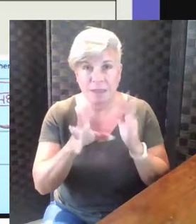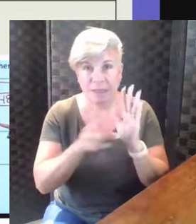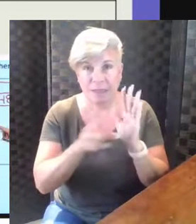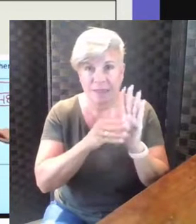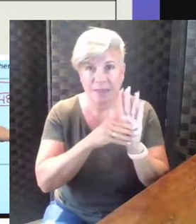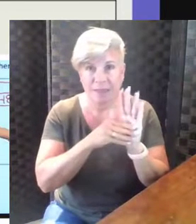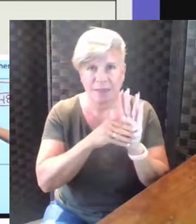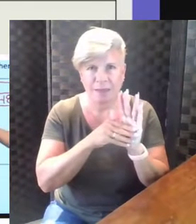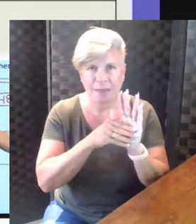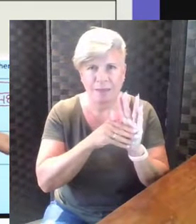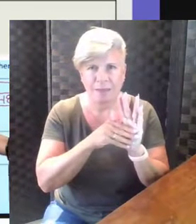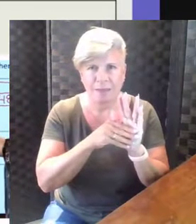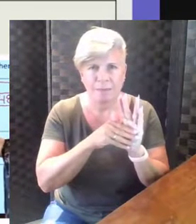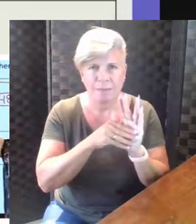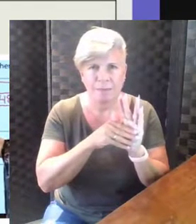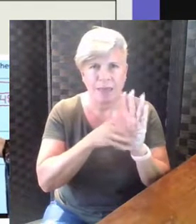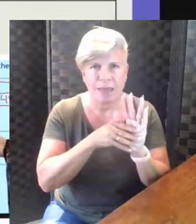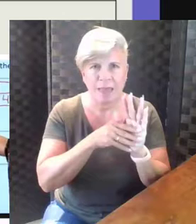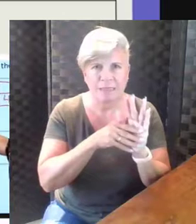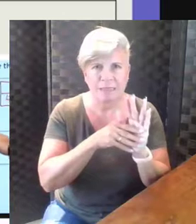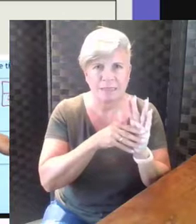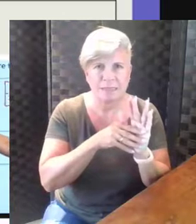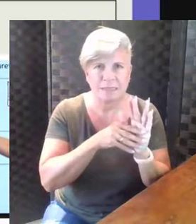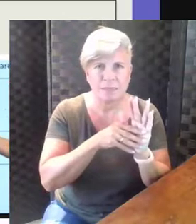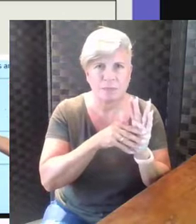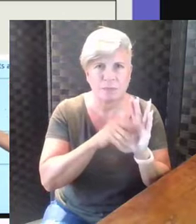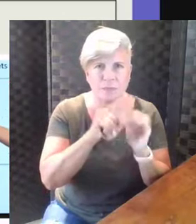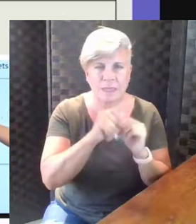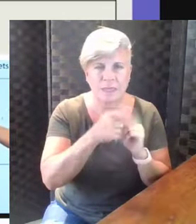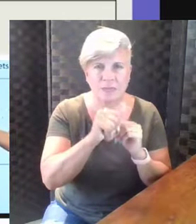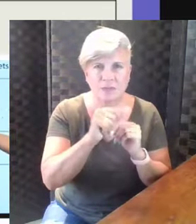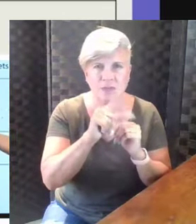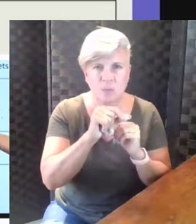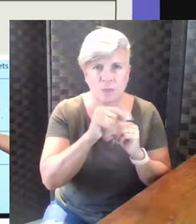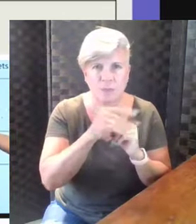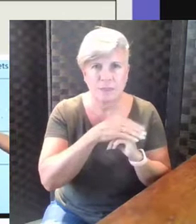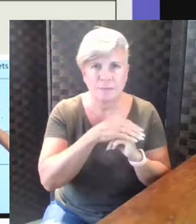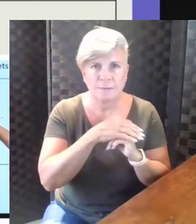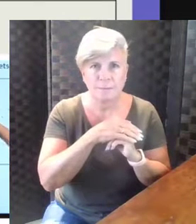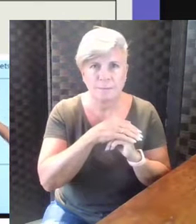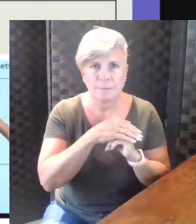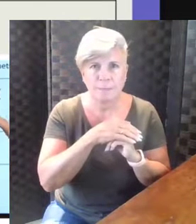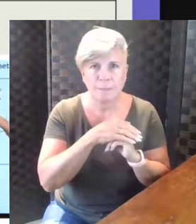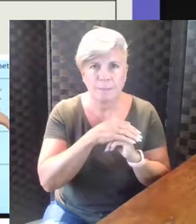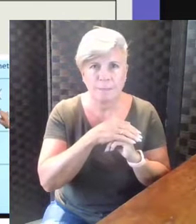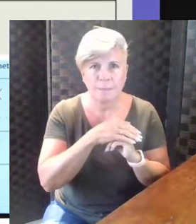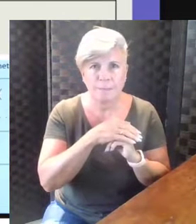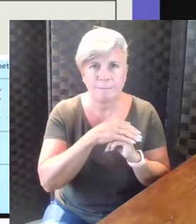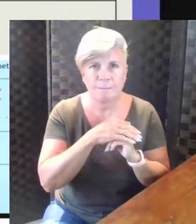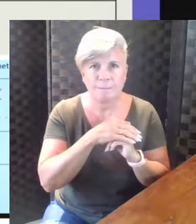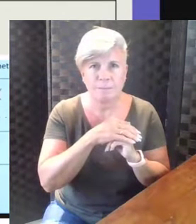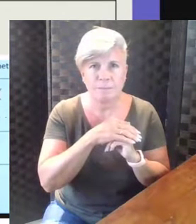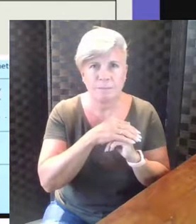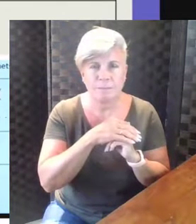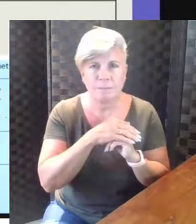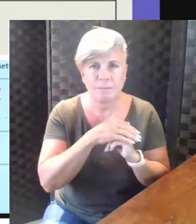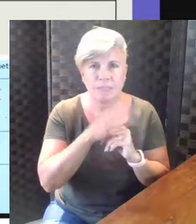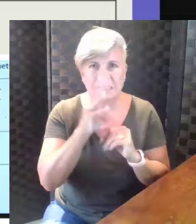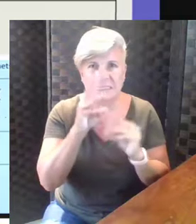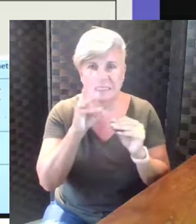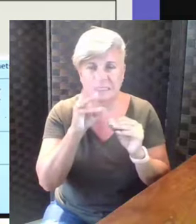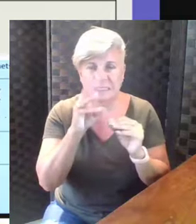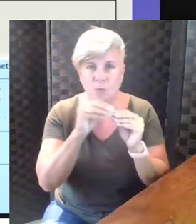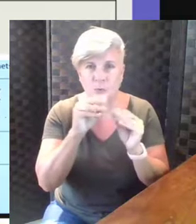add to that. I'm going to go ahead and add my tens to this side. 10, 20 for 26, and then I need 6